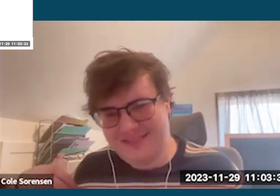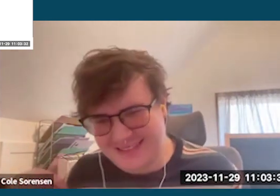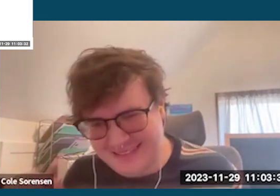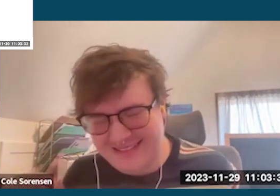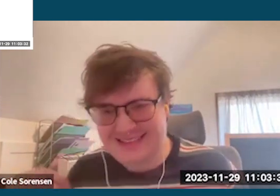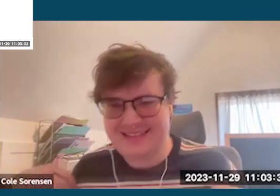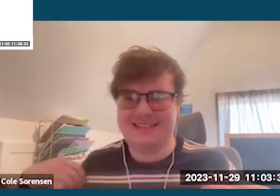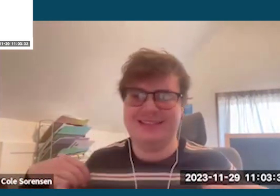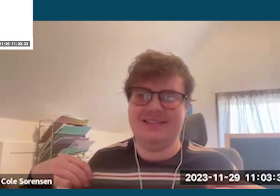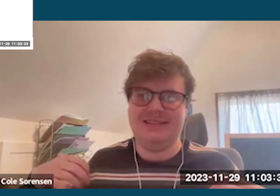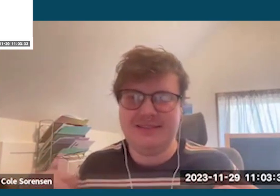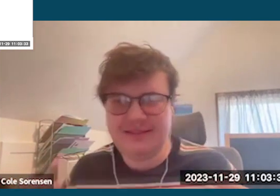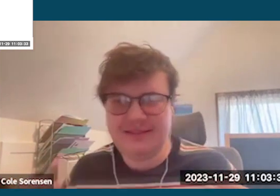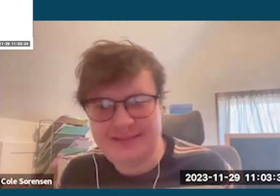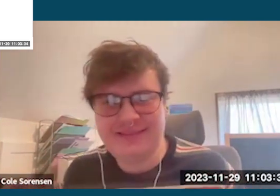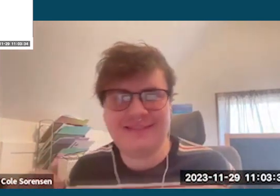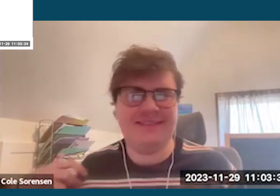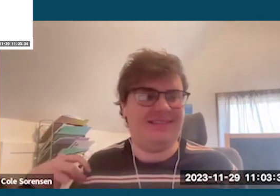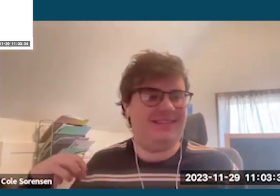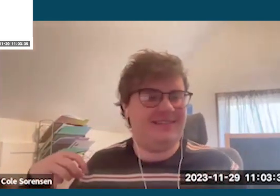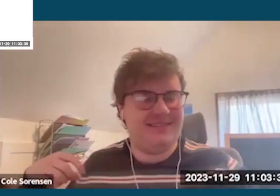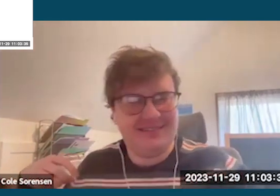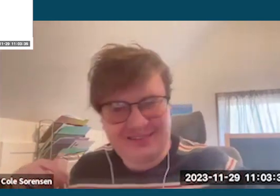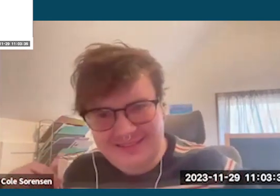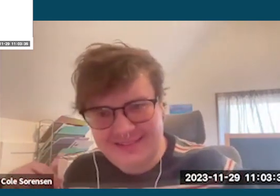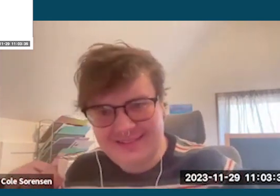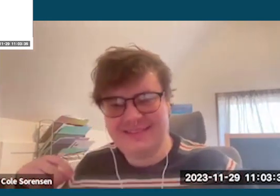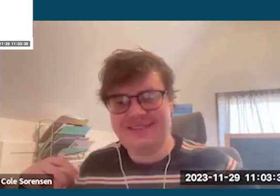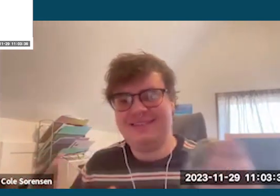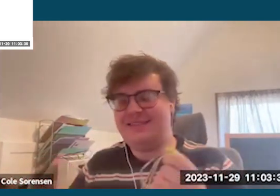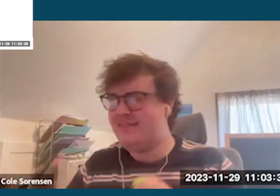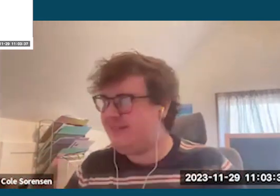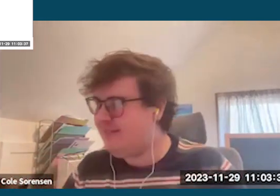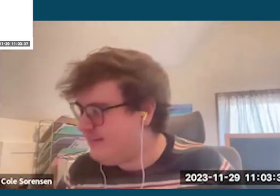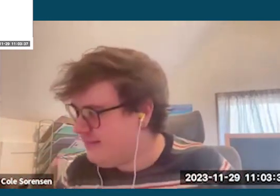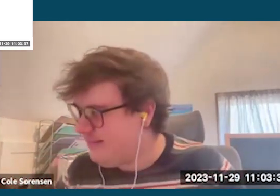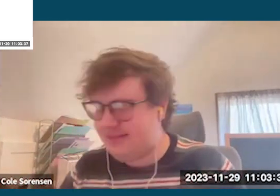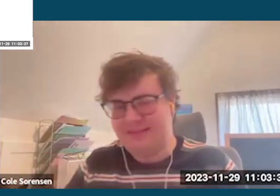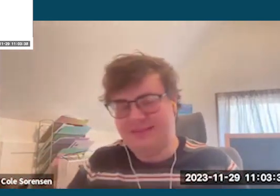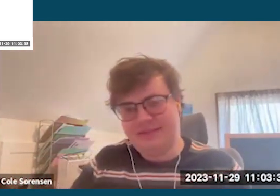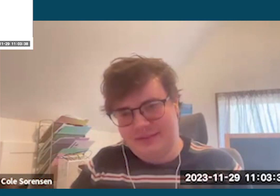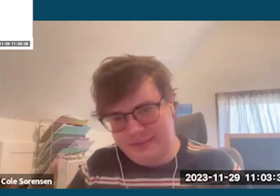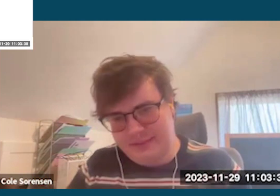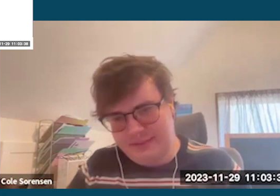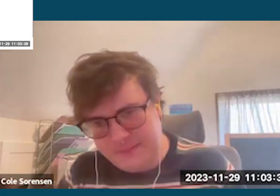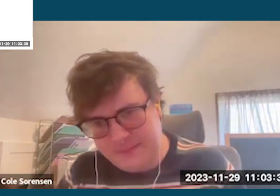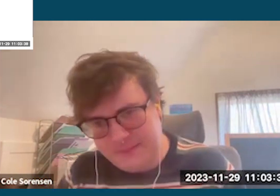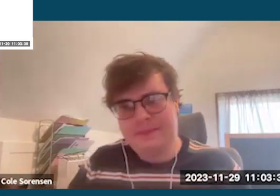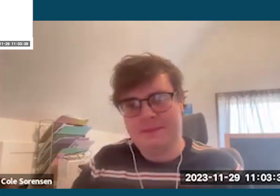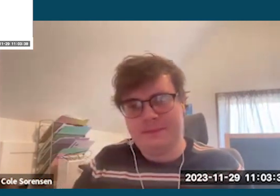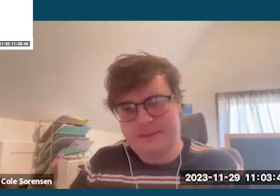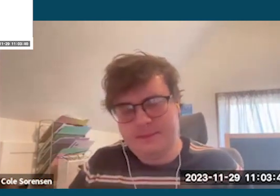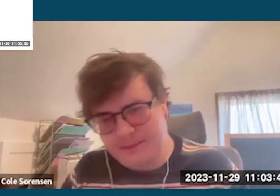back and forth in my chair. I am an autistic self-advocate and someone who uses a communication